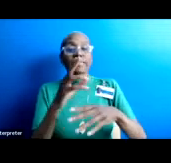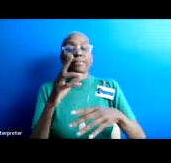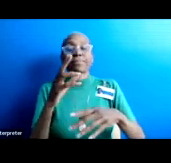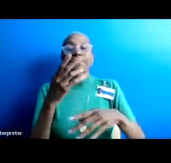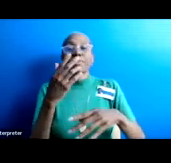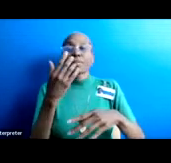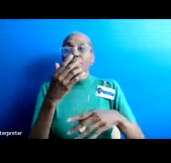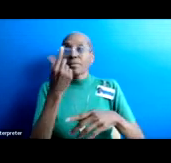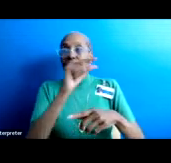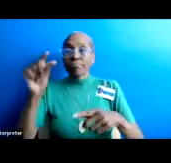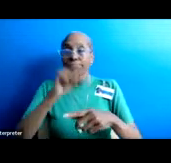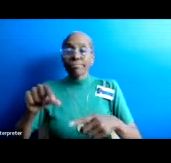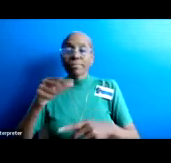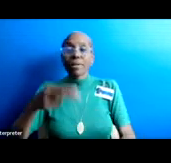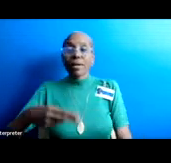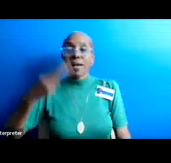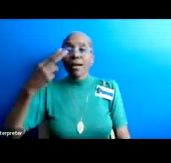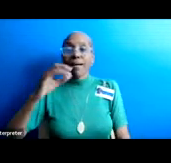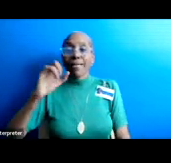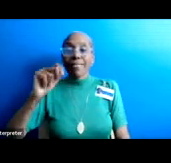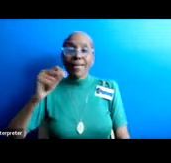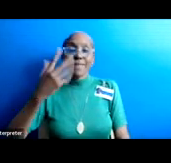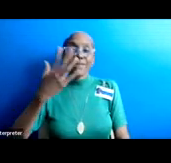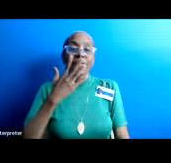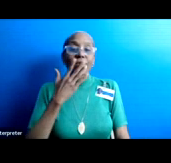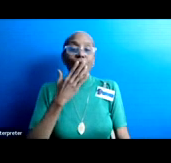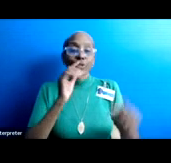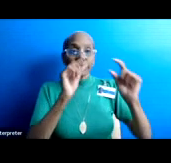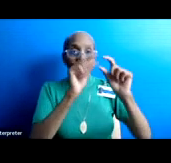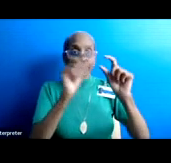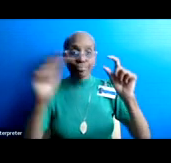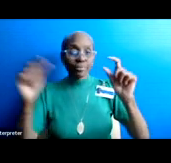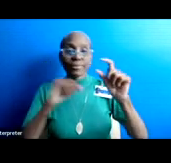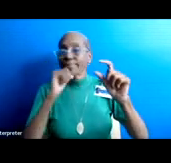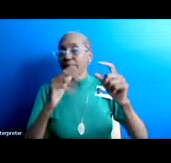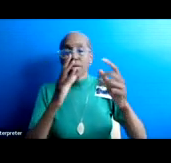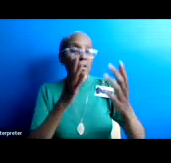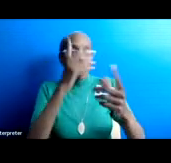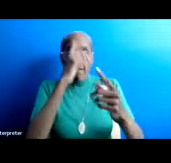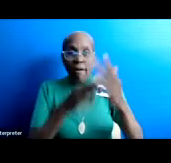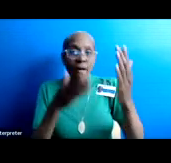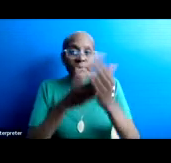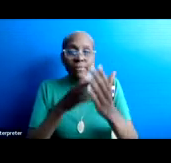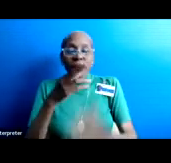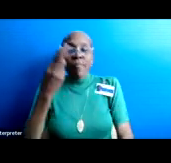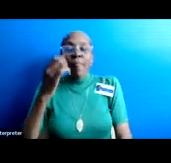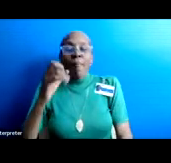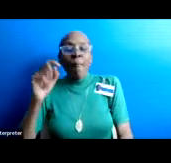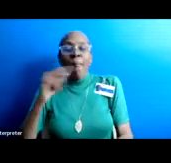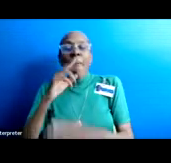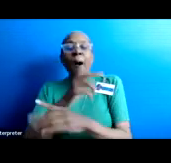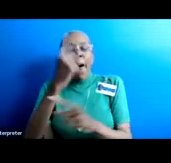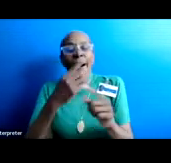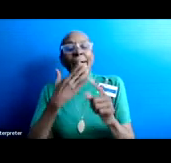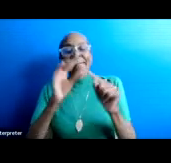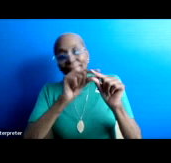highlighting of multiple colors. We've got like maybe 5 different colors there. I'm not against highlighting, but I would recommend that you use only